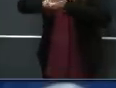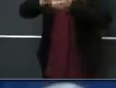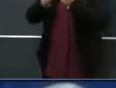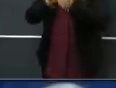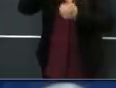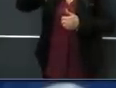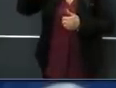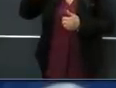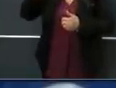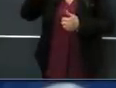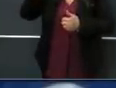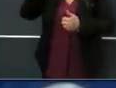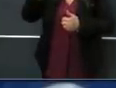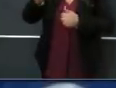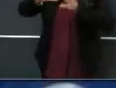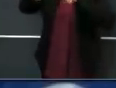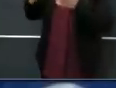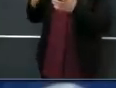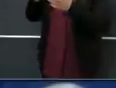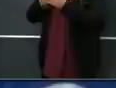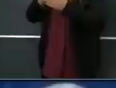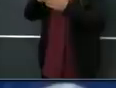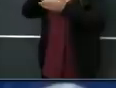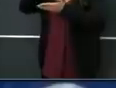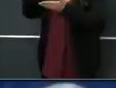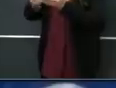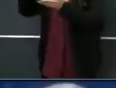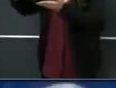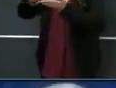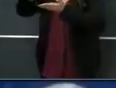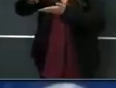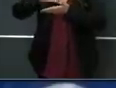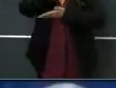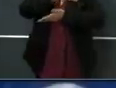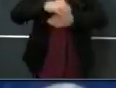frequently asked question list that's available on the